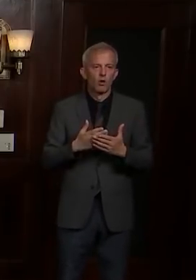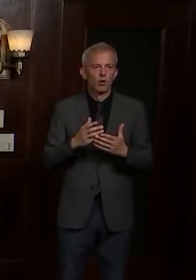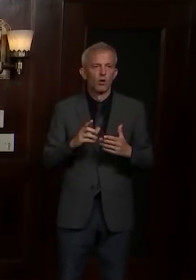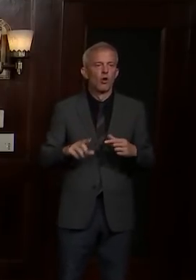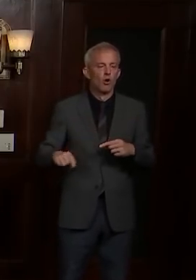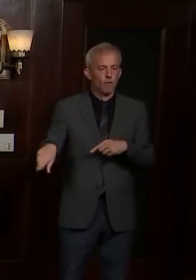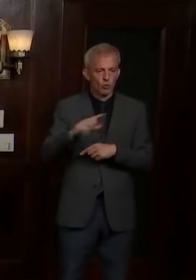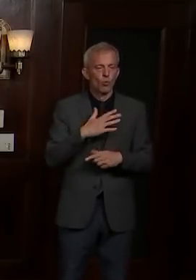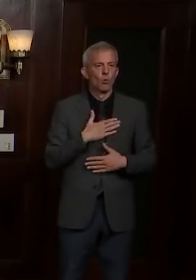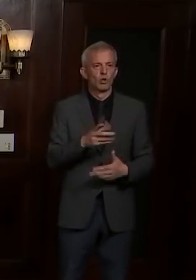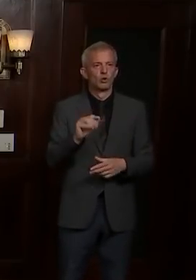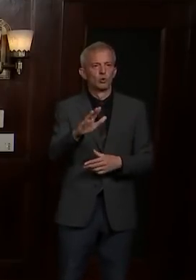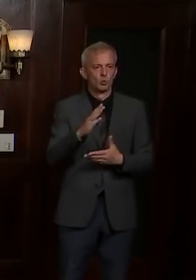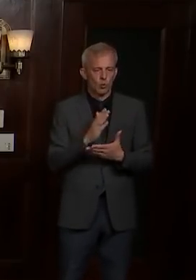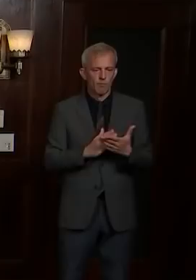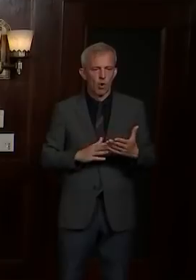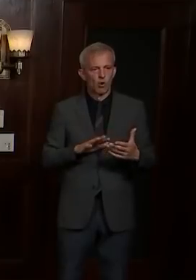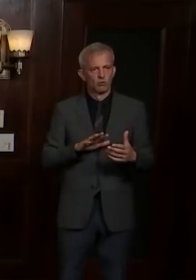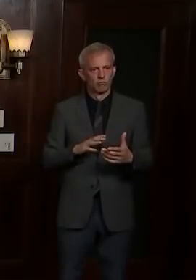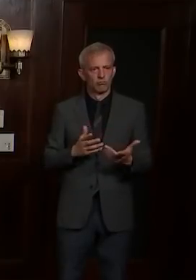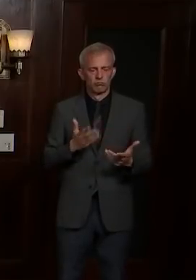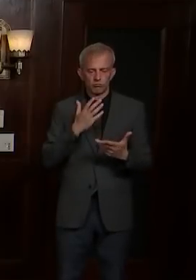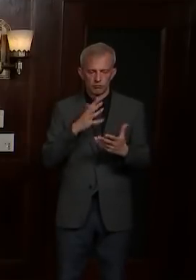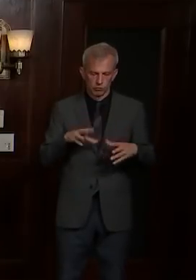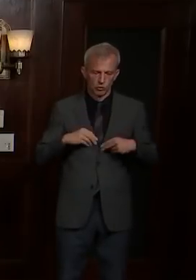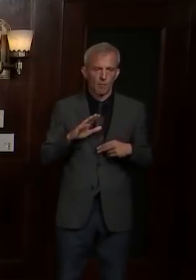part. Thank you and good evening.